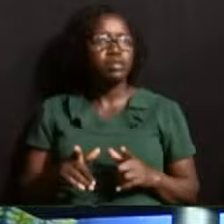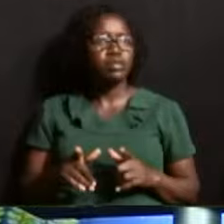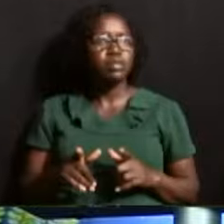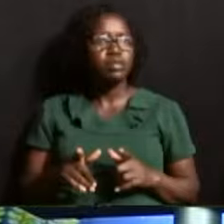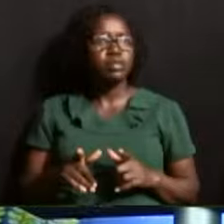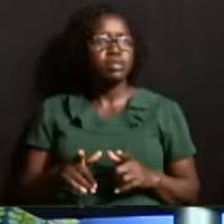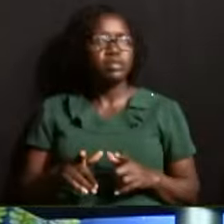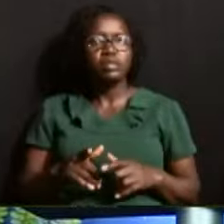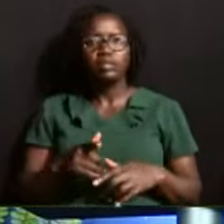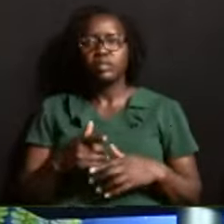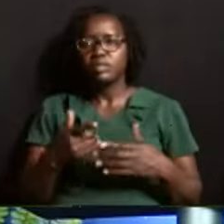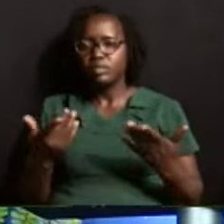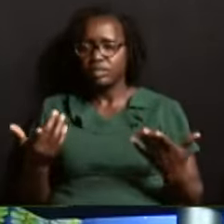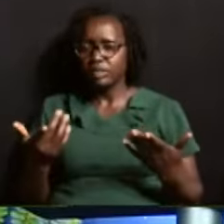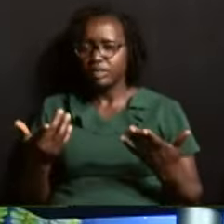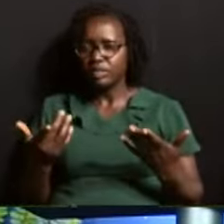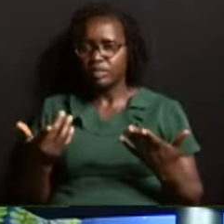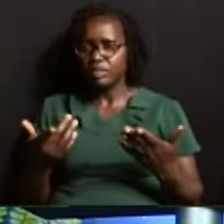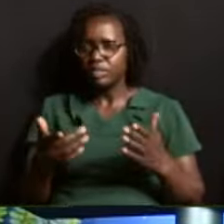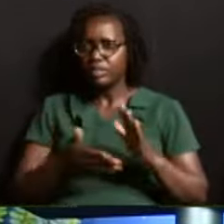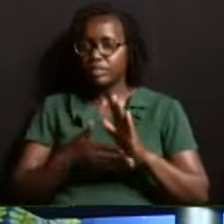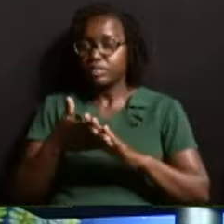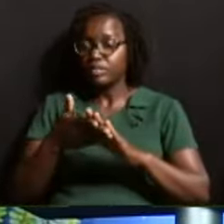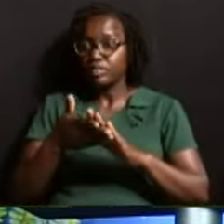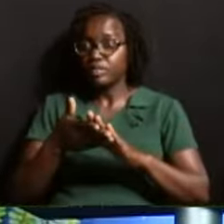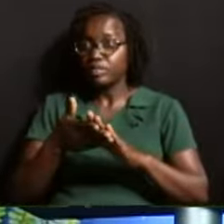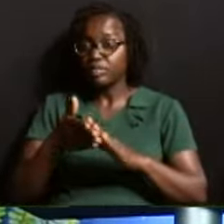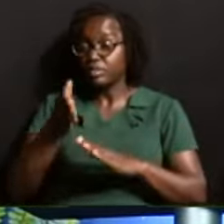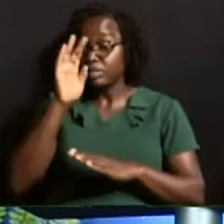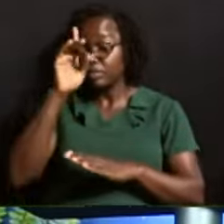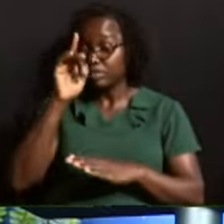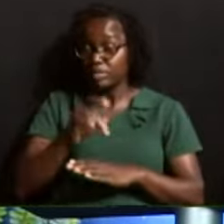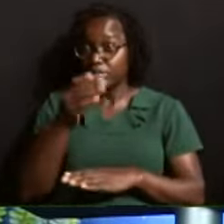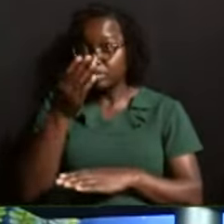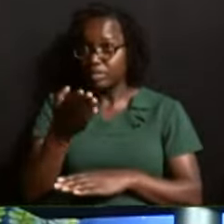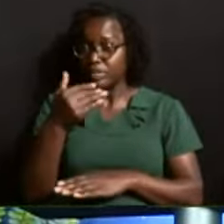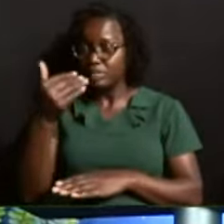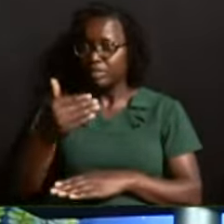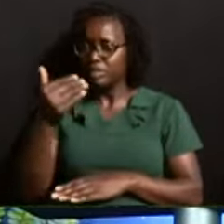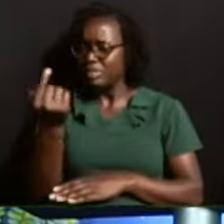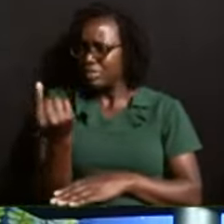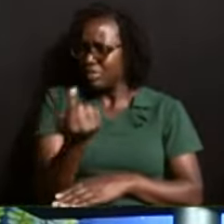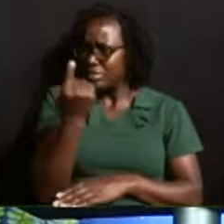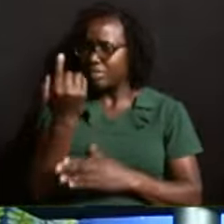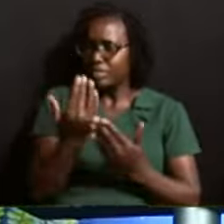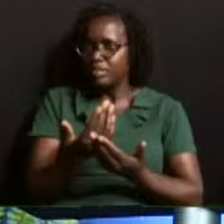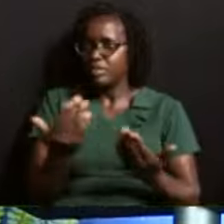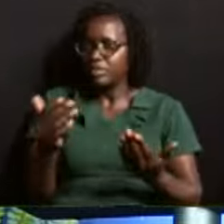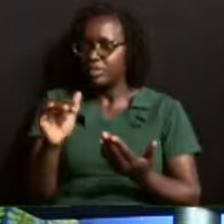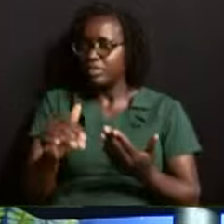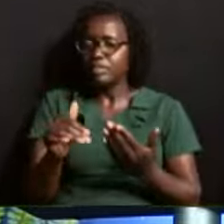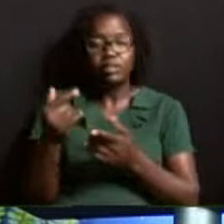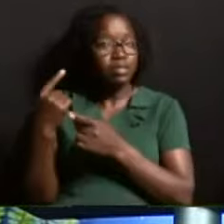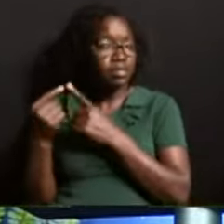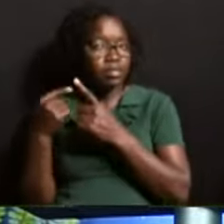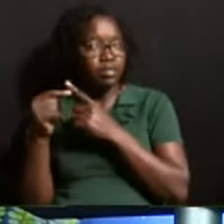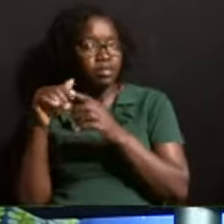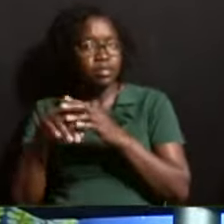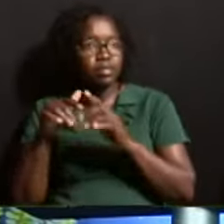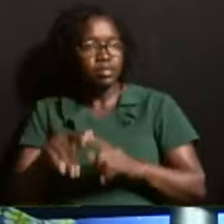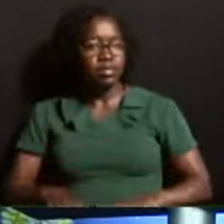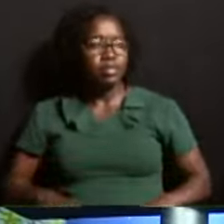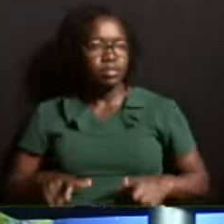of God that must be there. Every single thing that we go through in